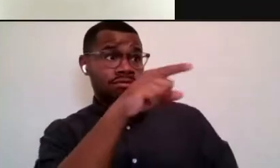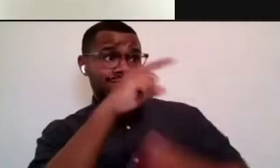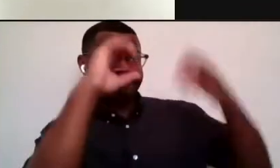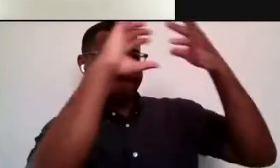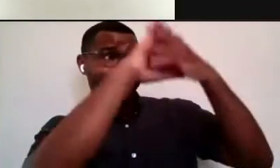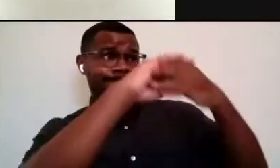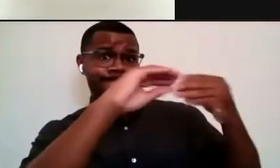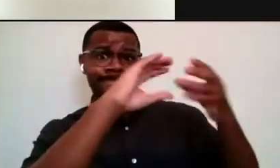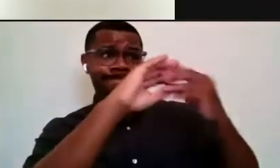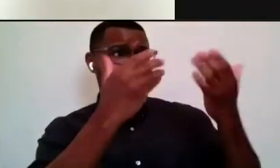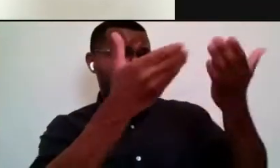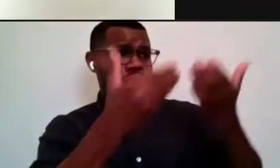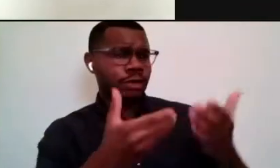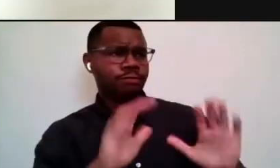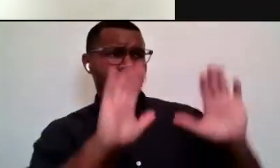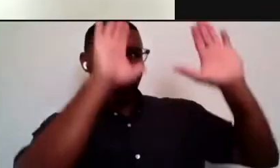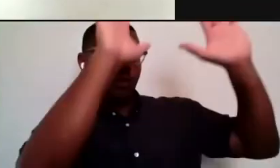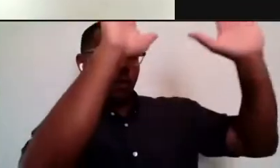amazing introduction.